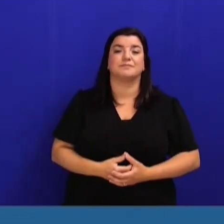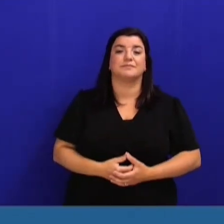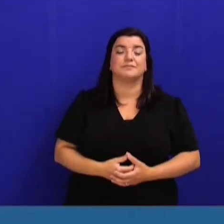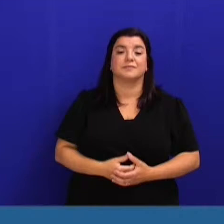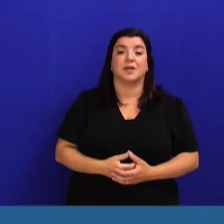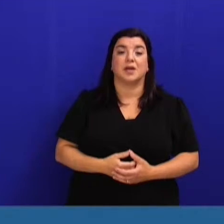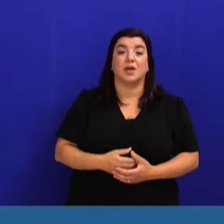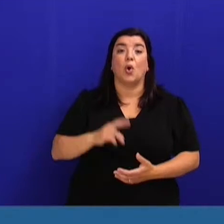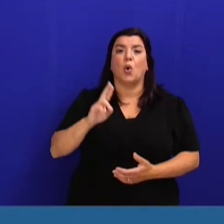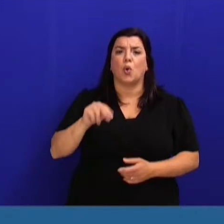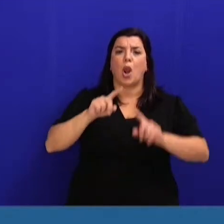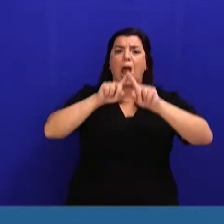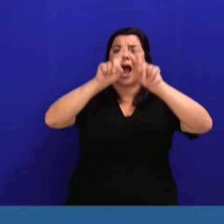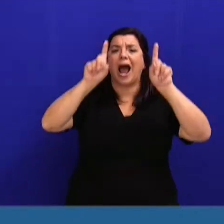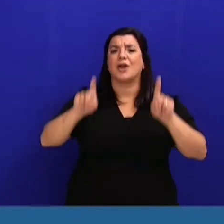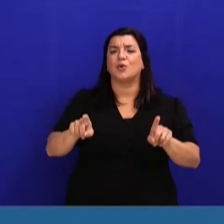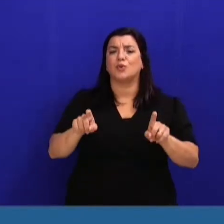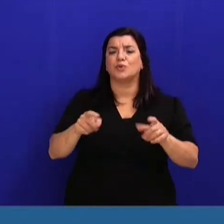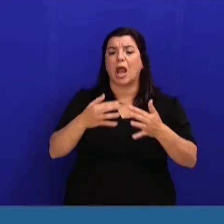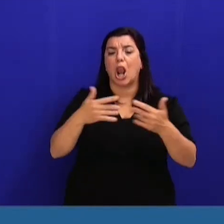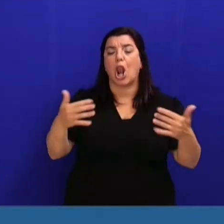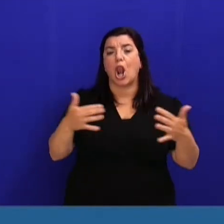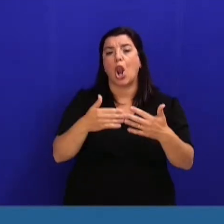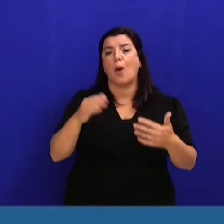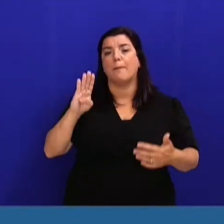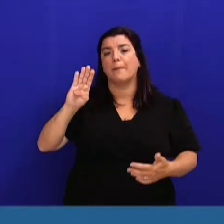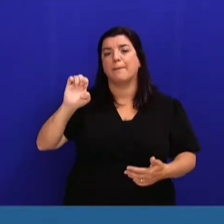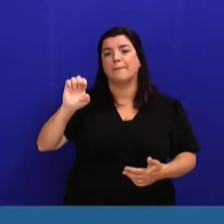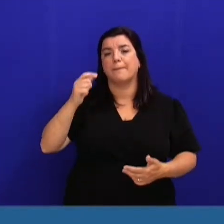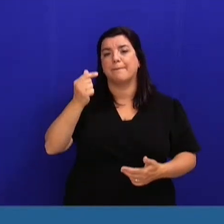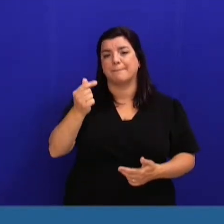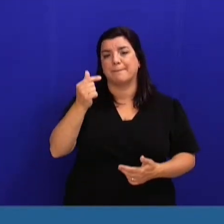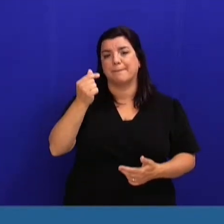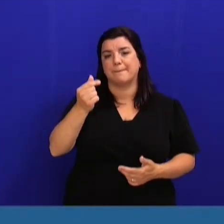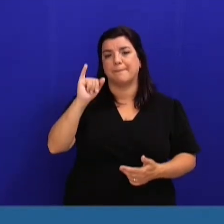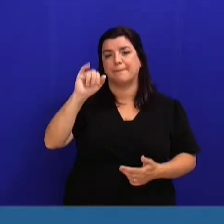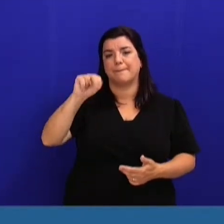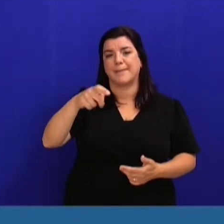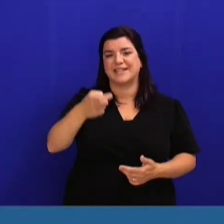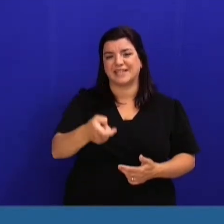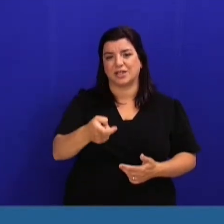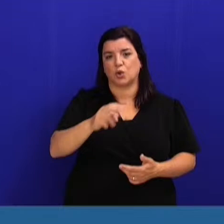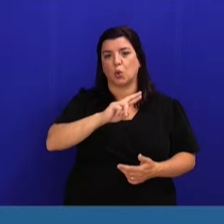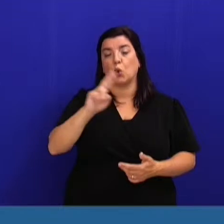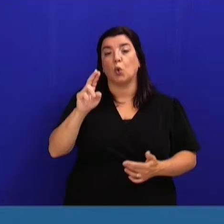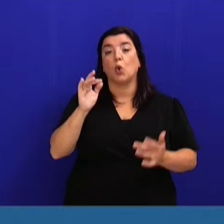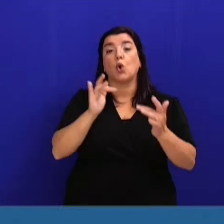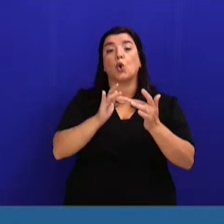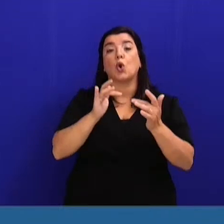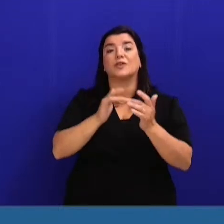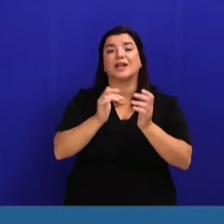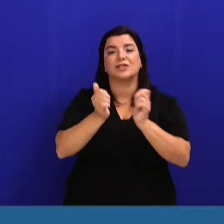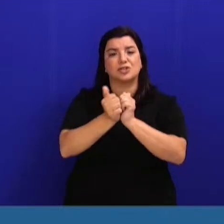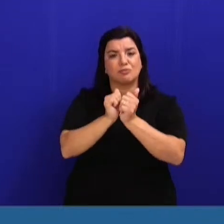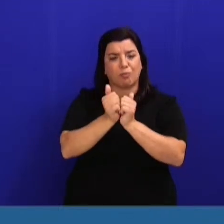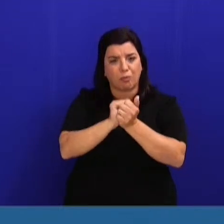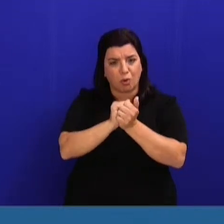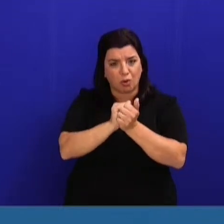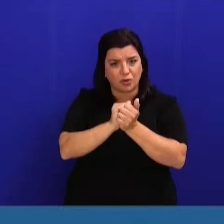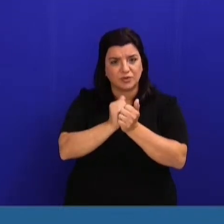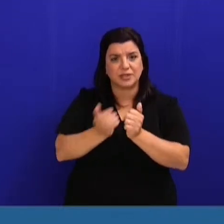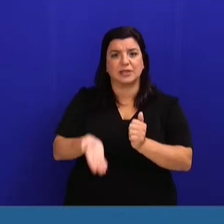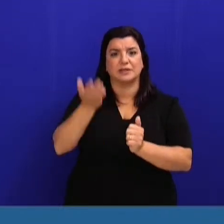l-betting establishments li jkunu jistgħu jiftħu u anka contact sports il-fuq minn 17 sena jistgħu jibdew